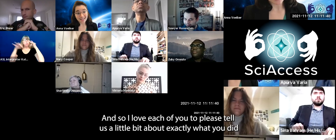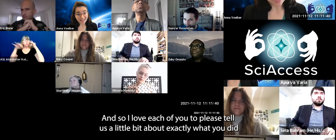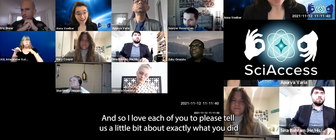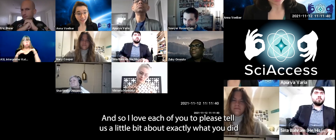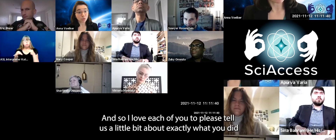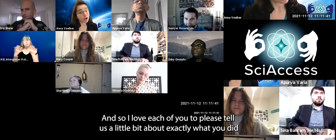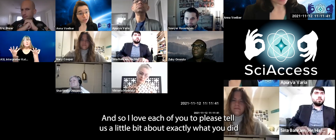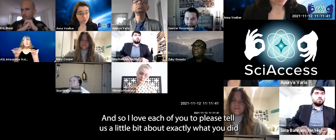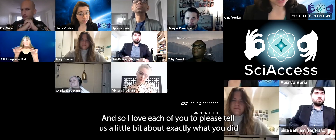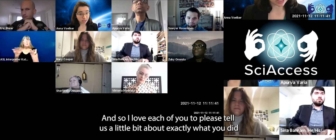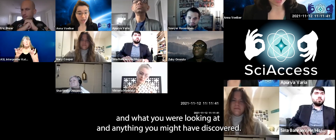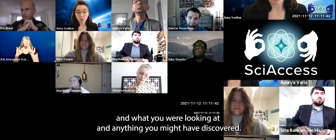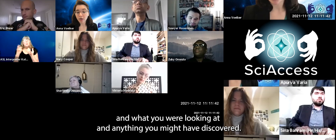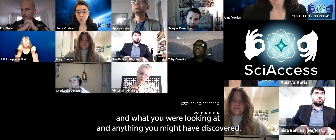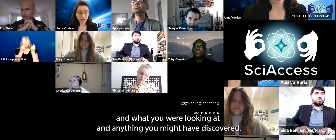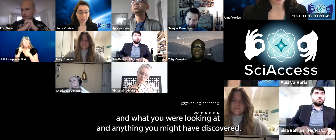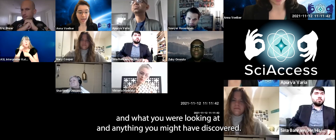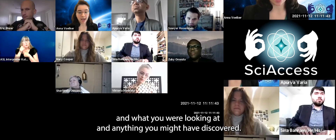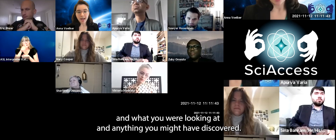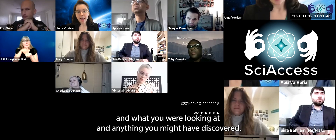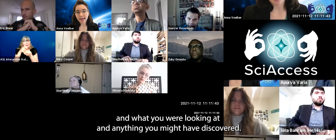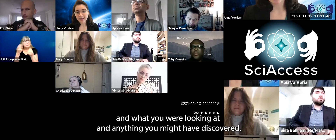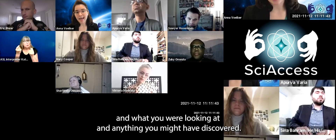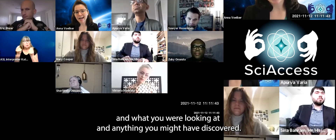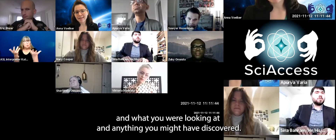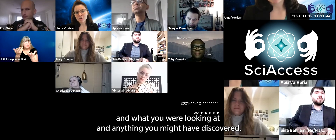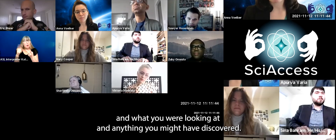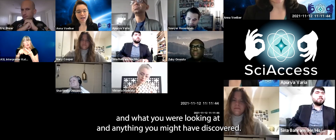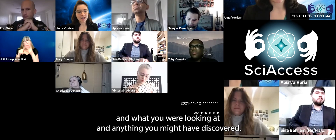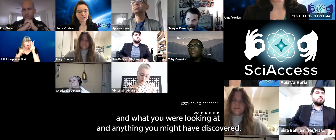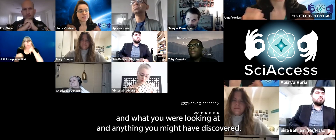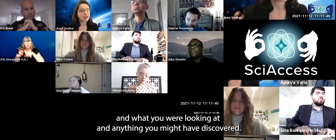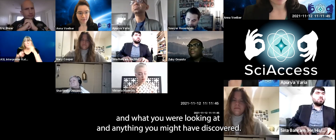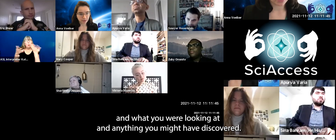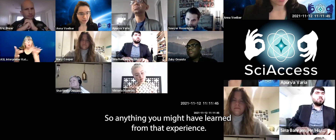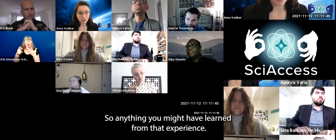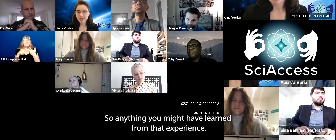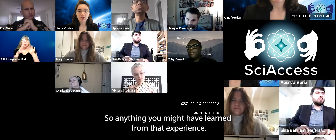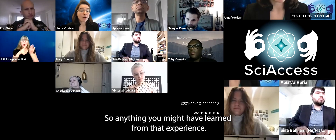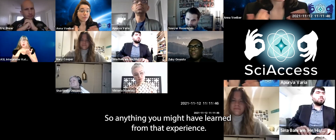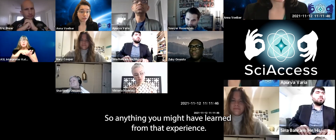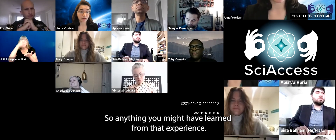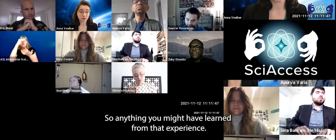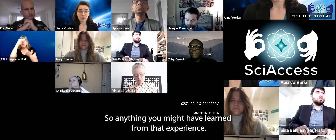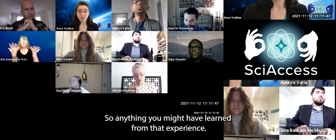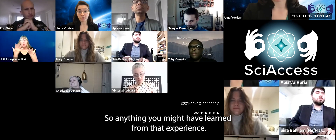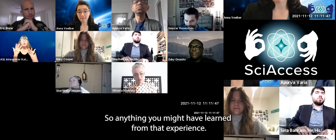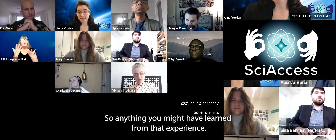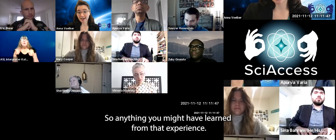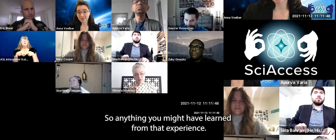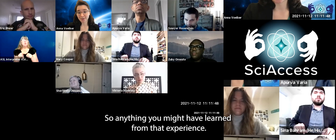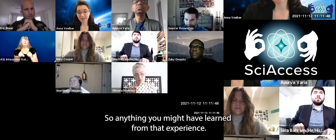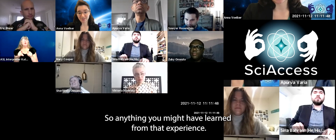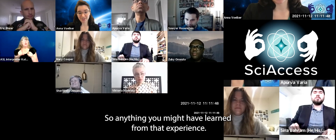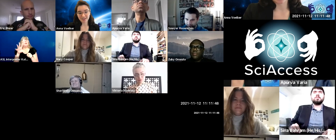about exactly what you did and what you were looking at and anything you might have discovered. So anything you might have learned from